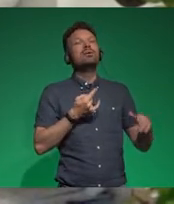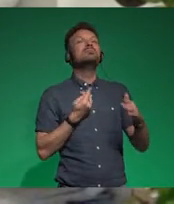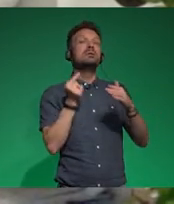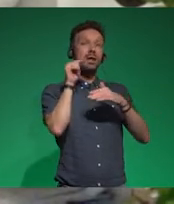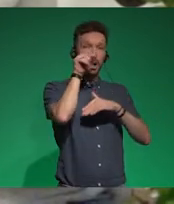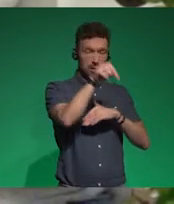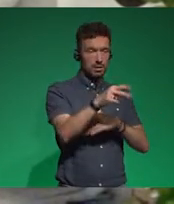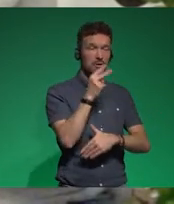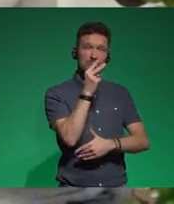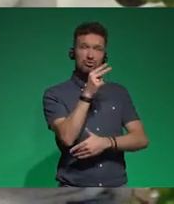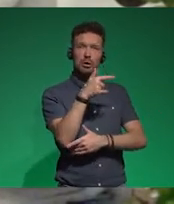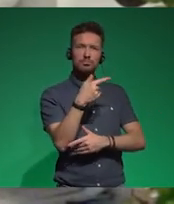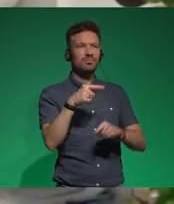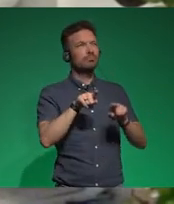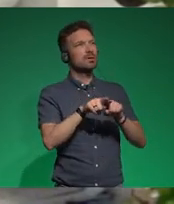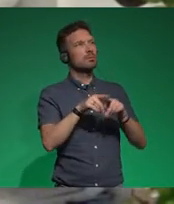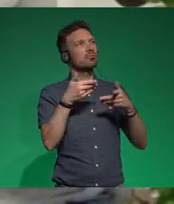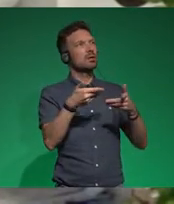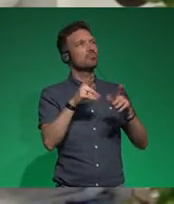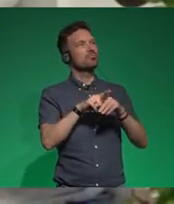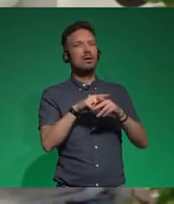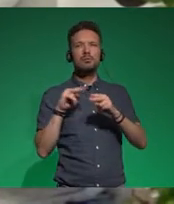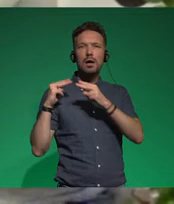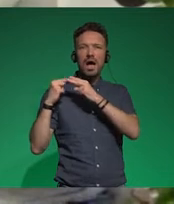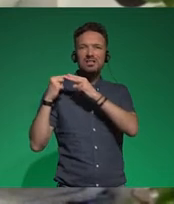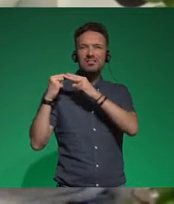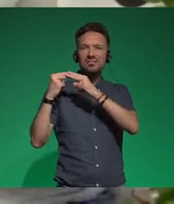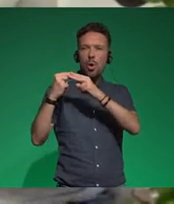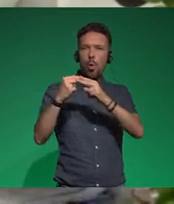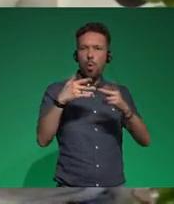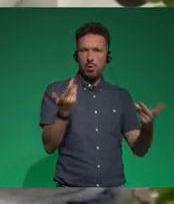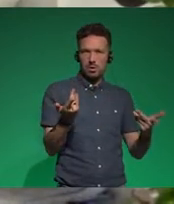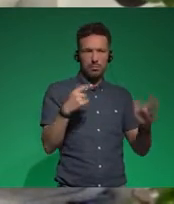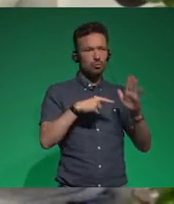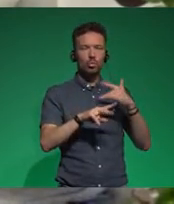by Vietnamese journalists who cover local stories.